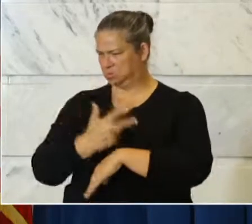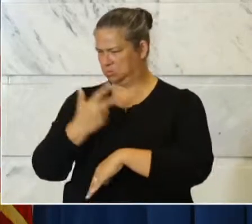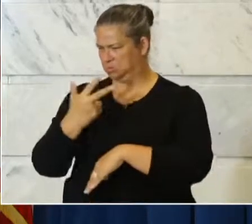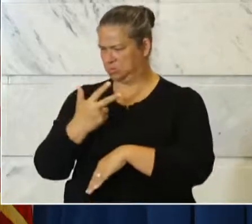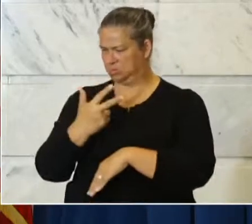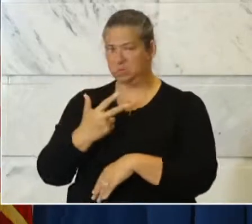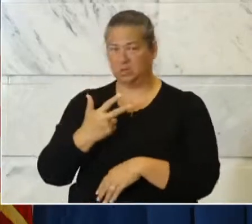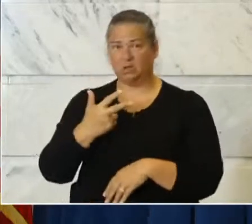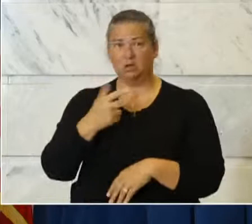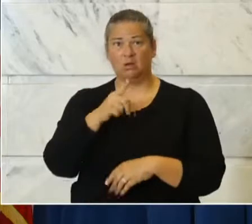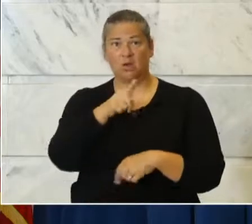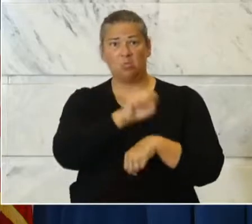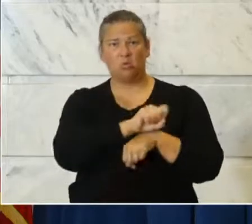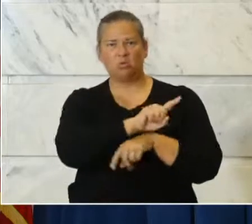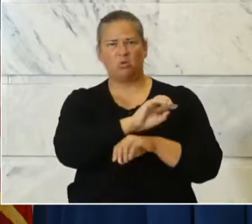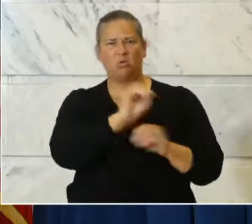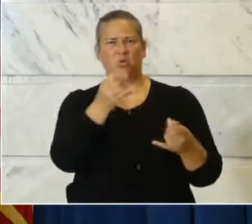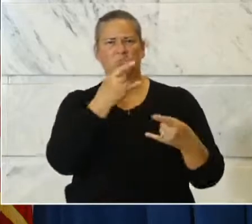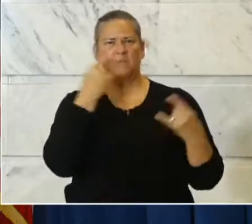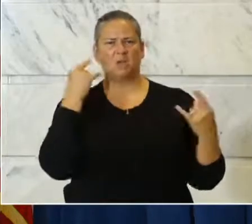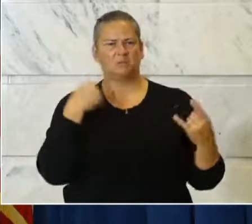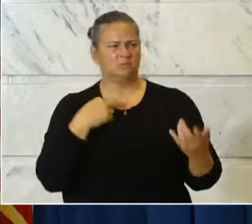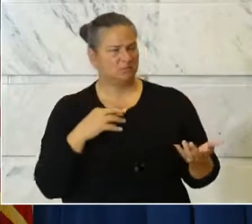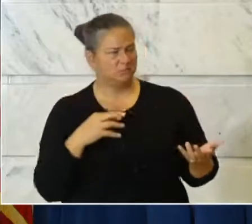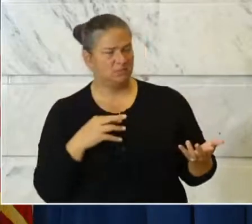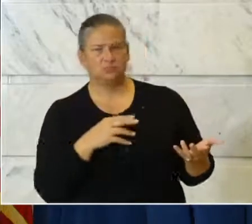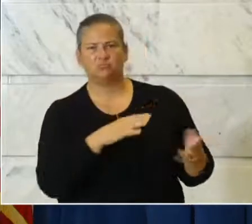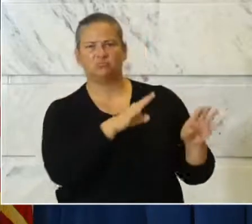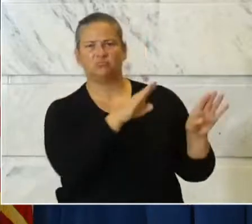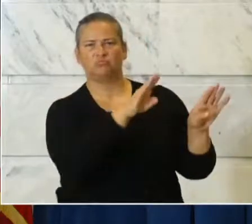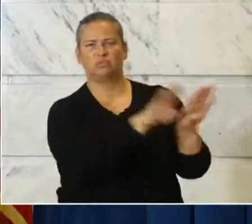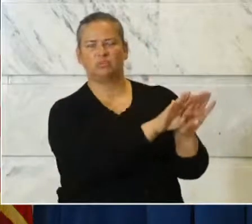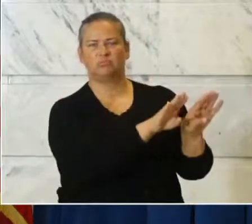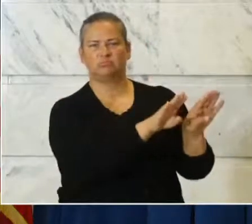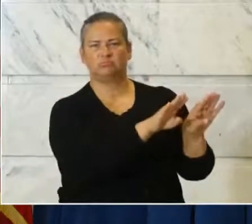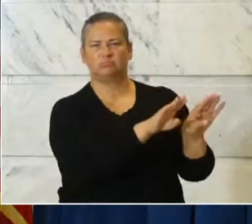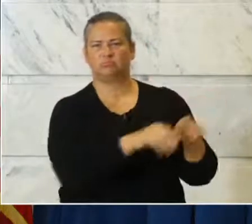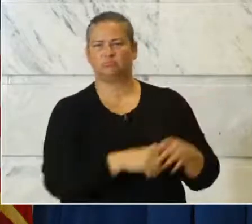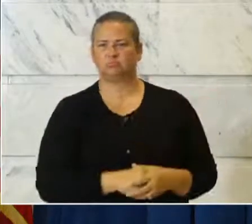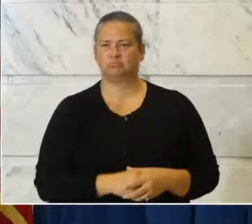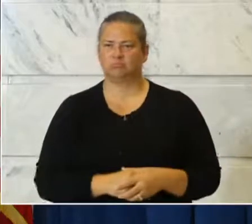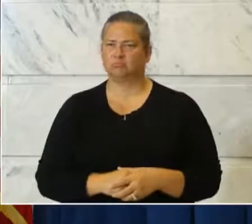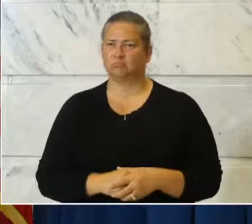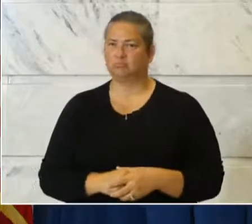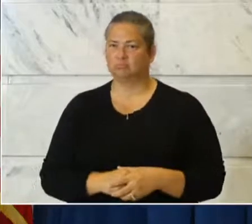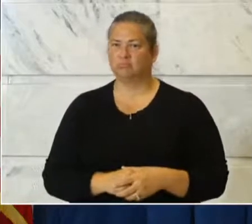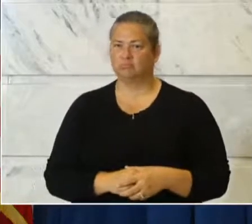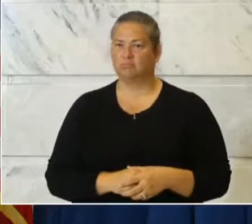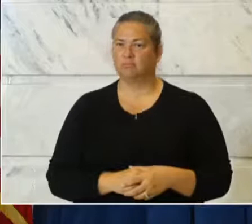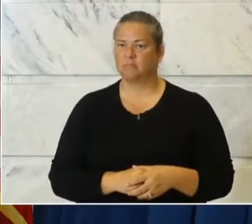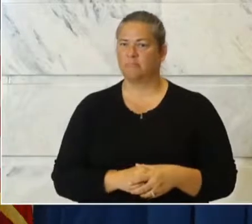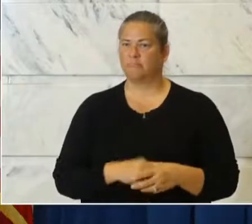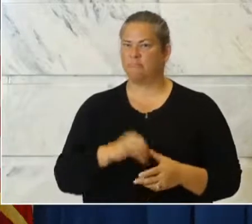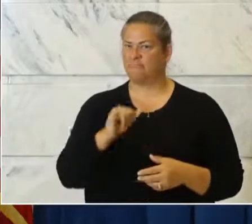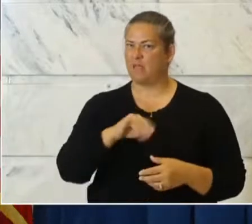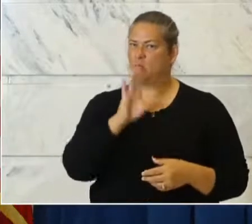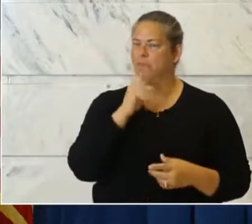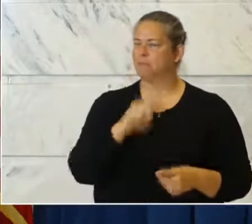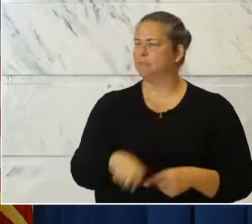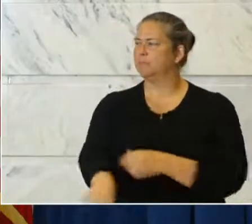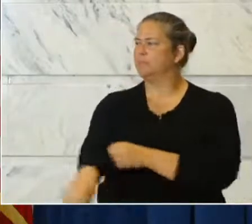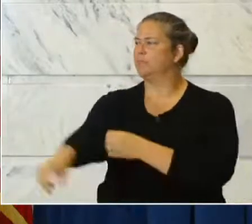none of the employees were wearing masks. That would result in the shutdown of the restaurant. Is it Tyler? Yes.